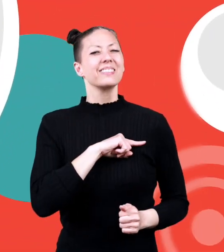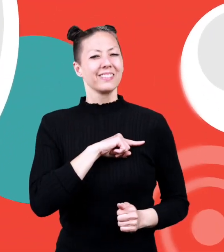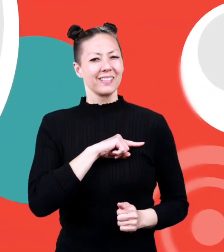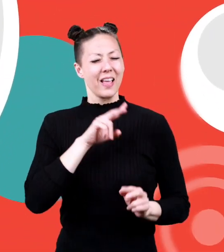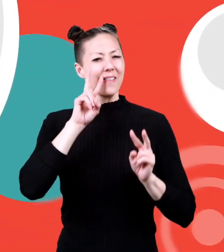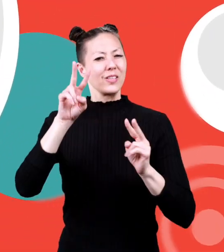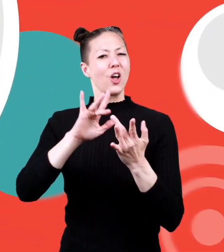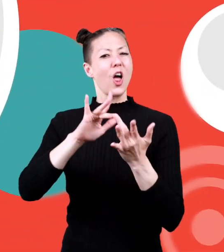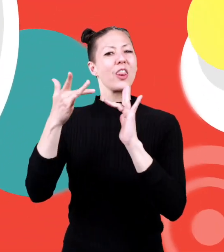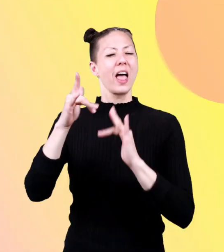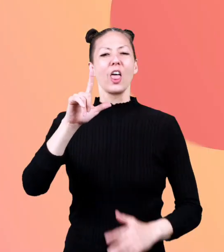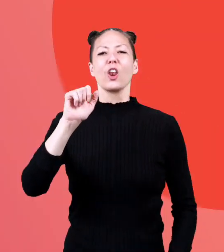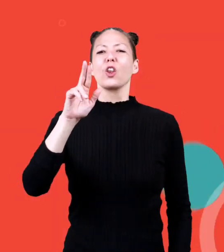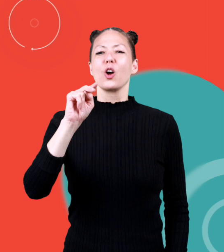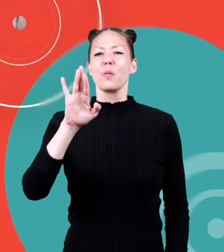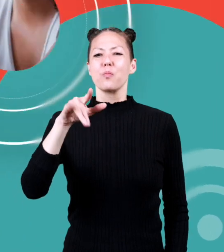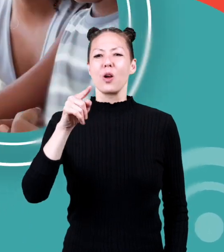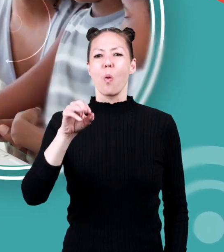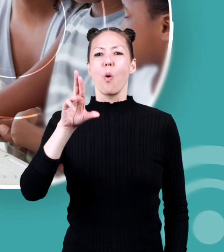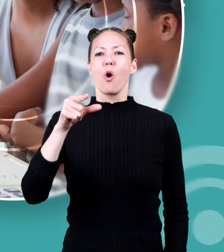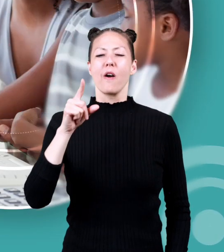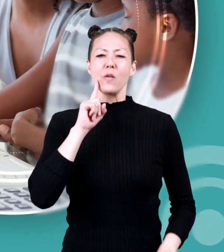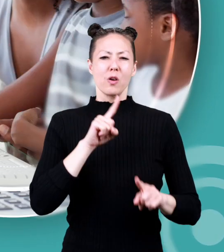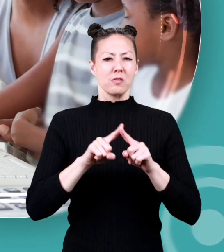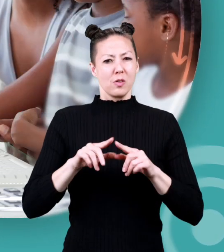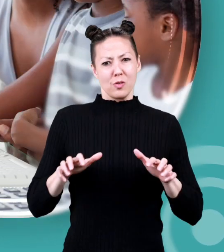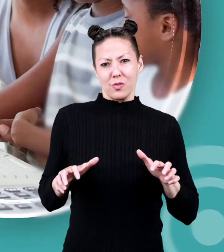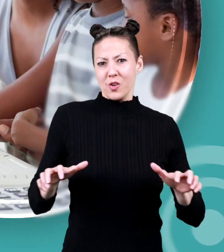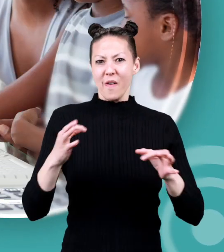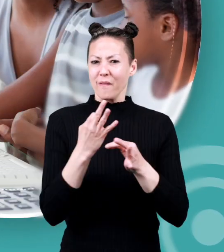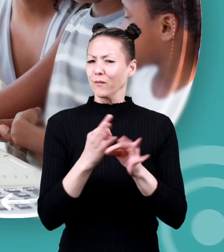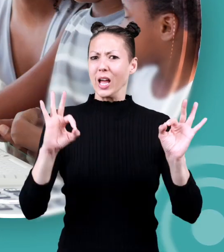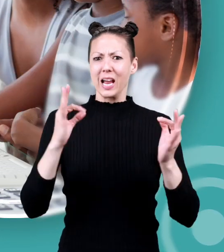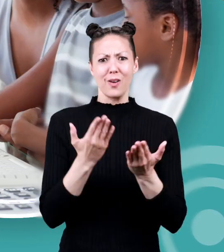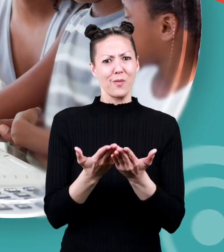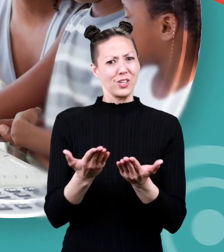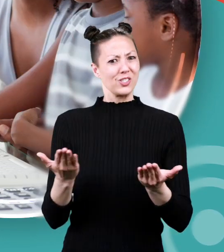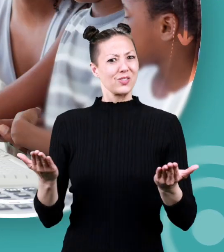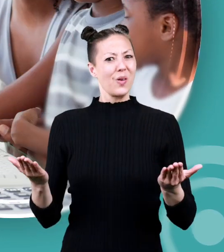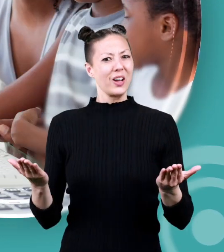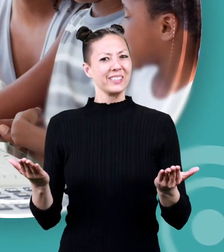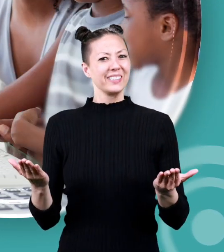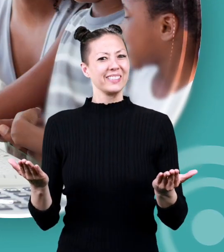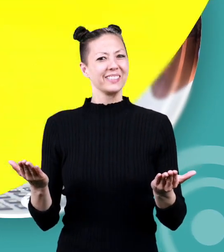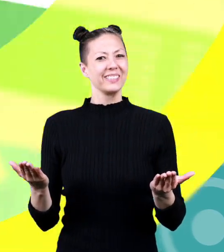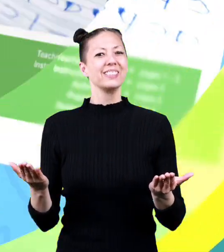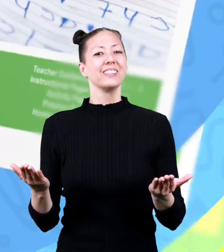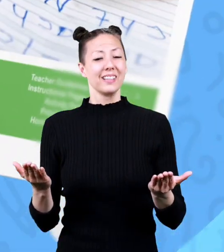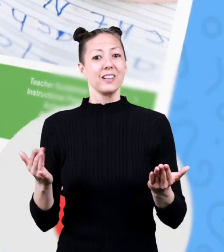us. Visit us at learnbright.org for thousands of free